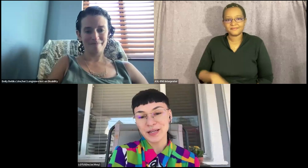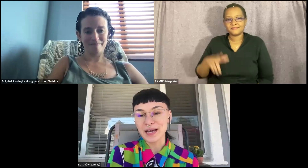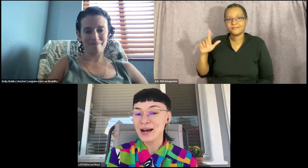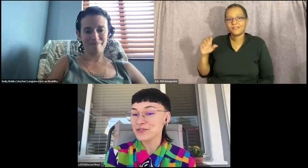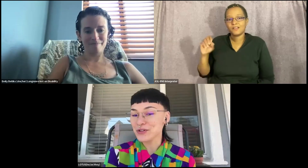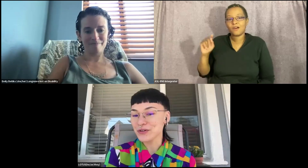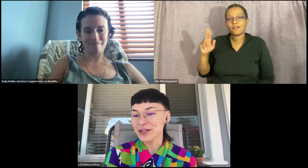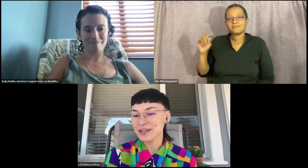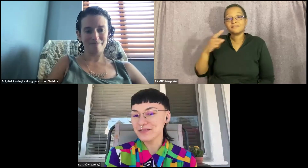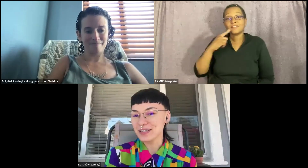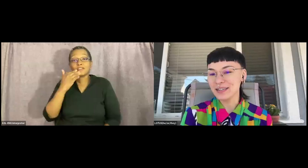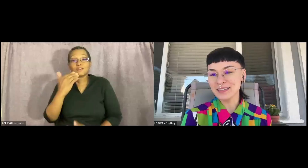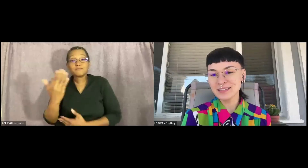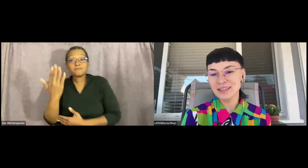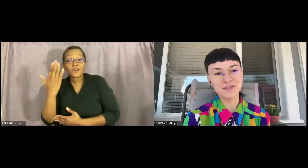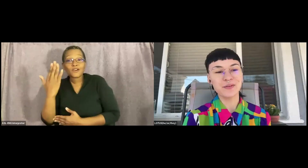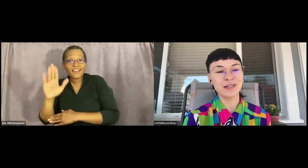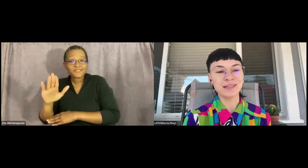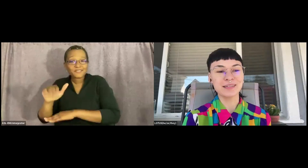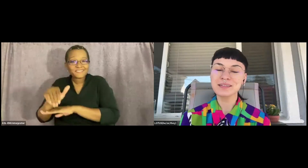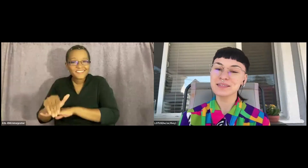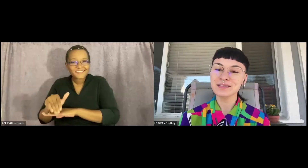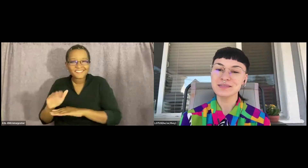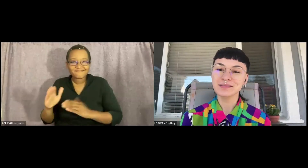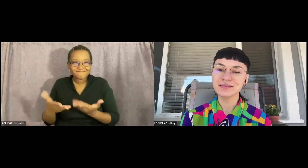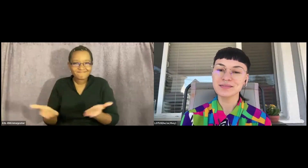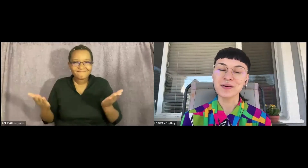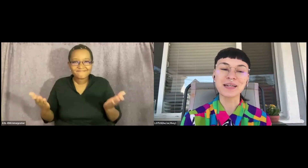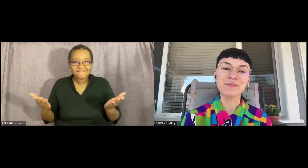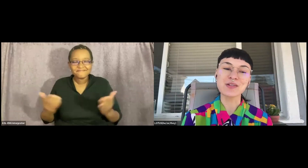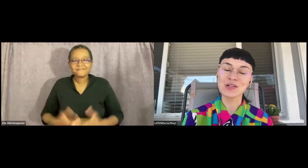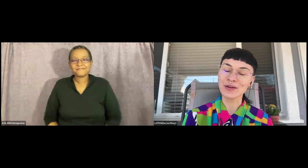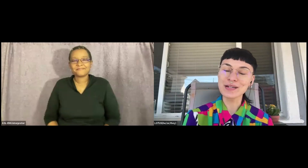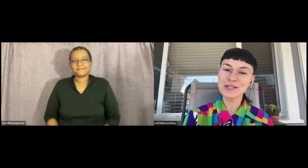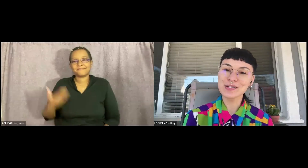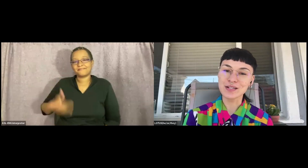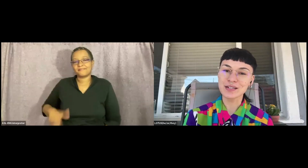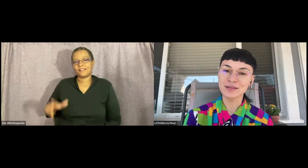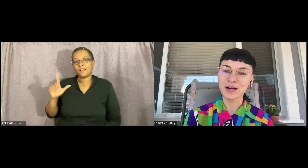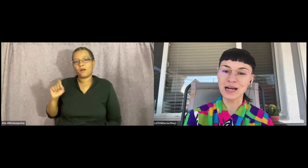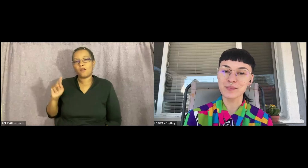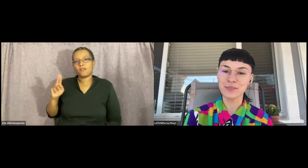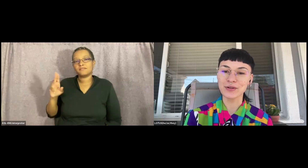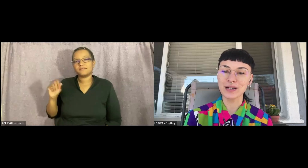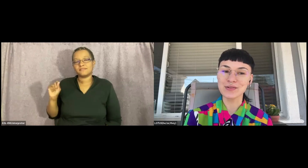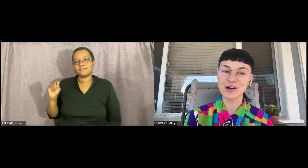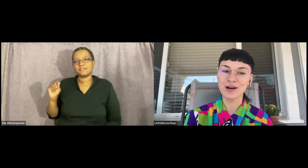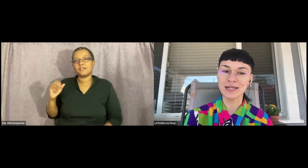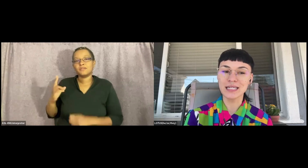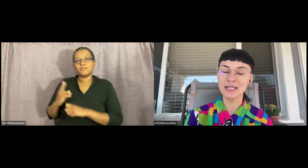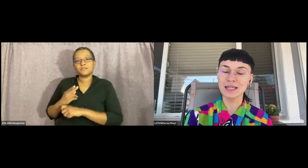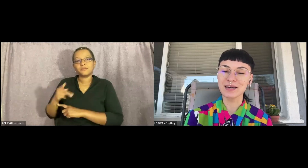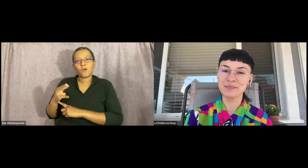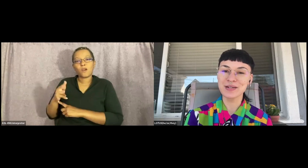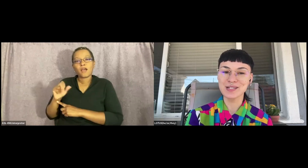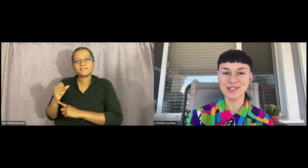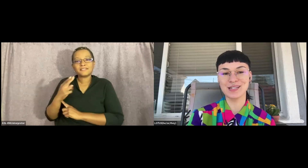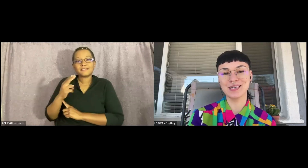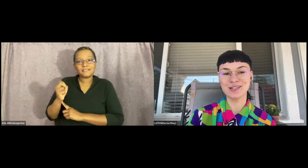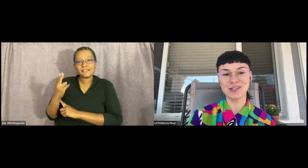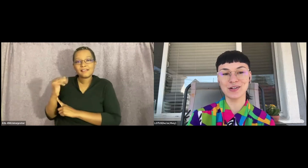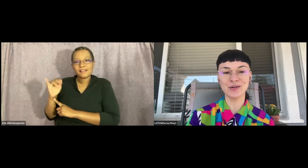Good morning, afternoon, or evening, everyone. My name is Lotus. My pronouns are he,